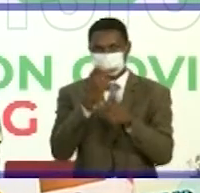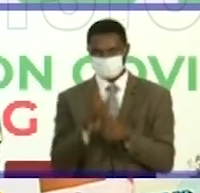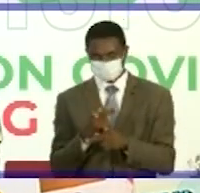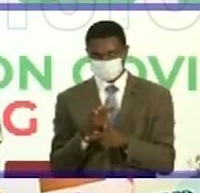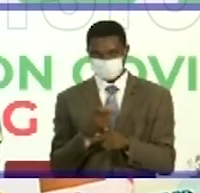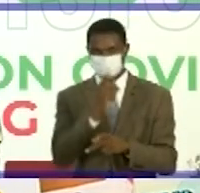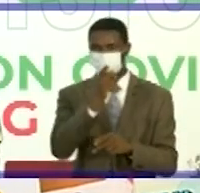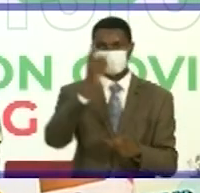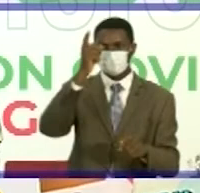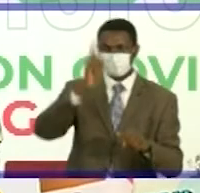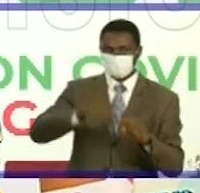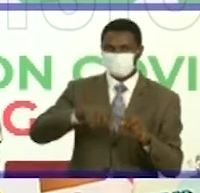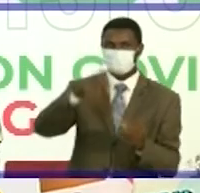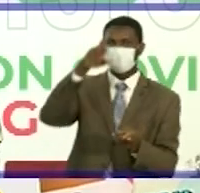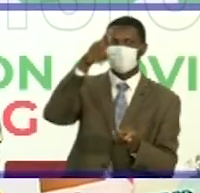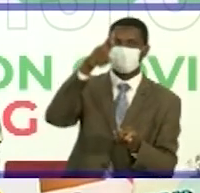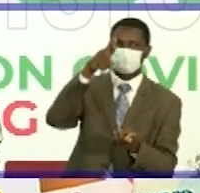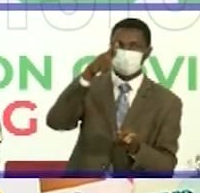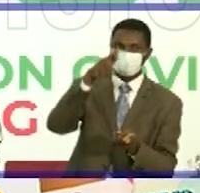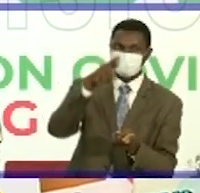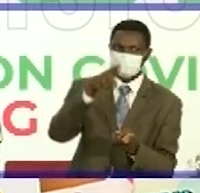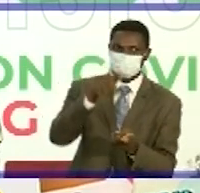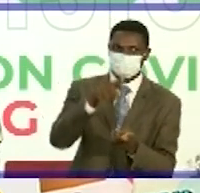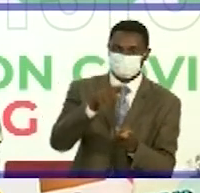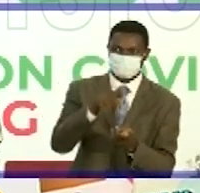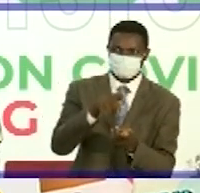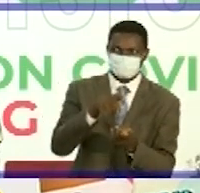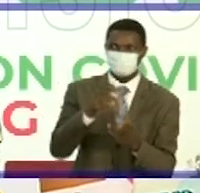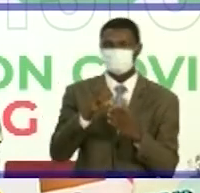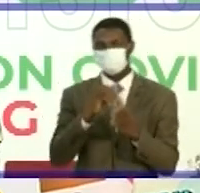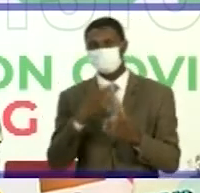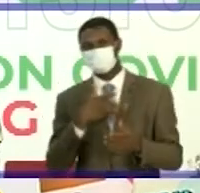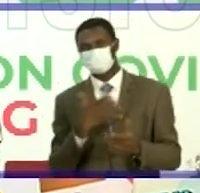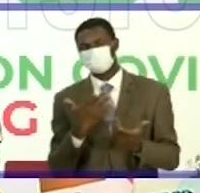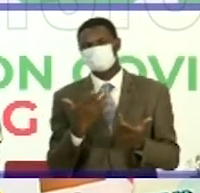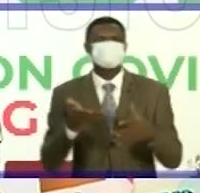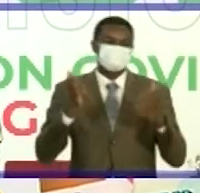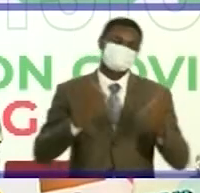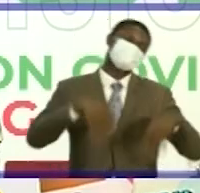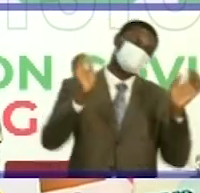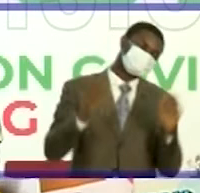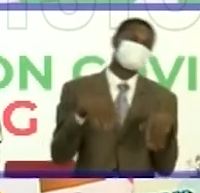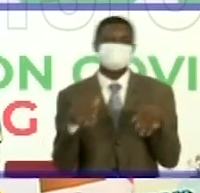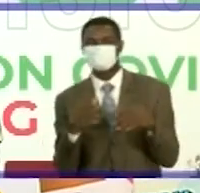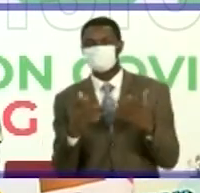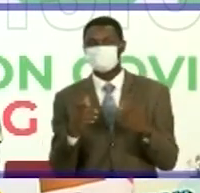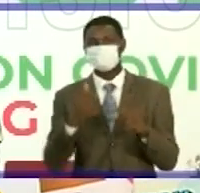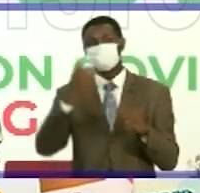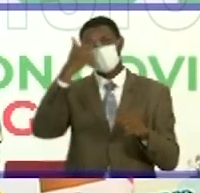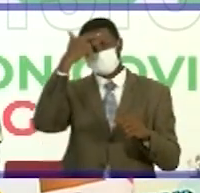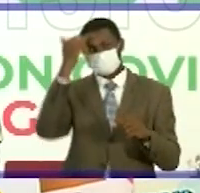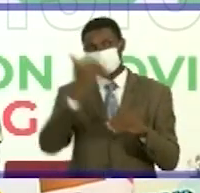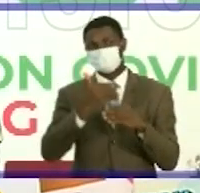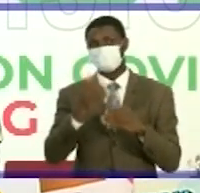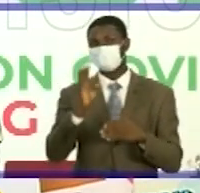lower or kind of put off your guard. Because by the seventh day, when